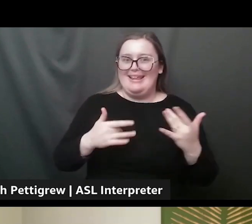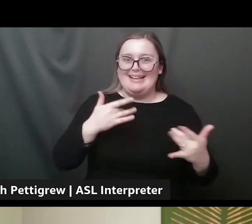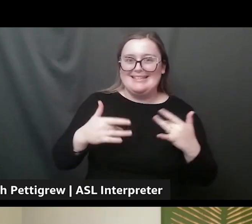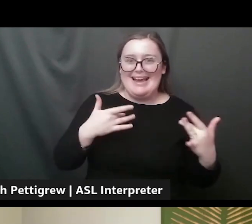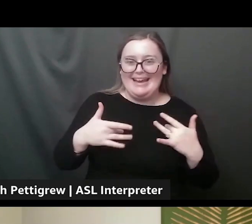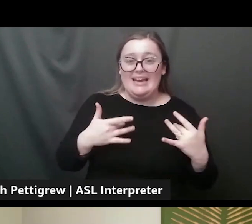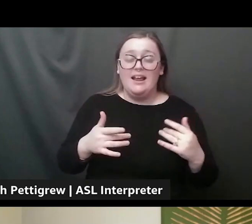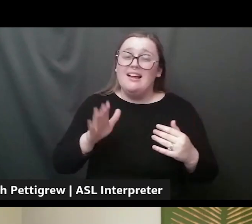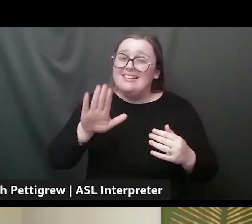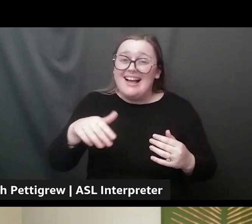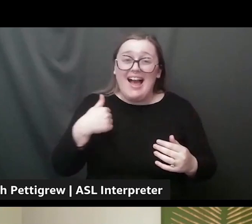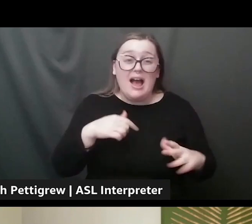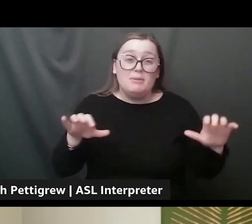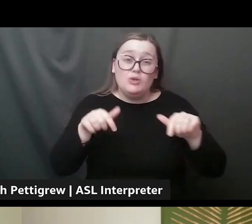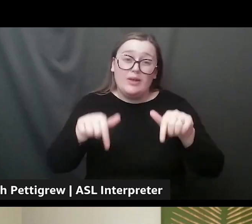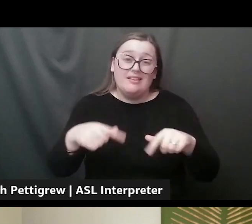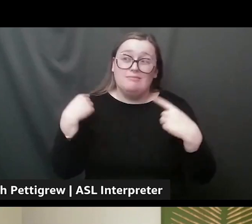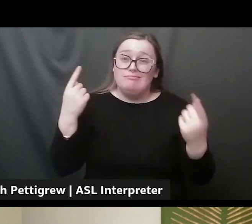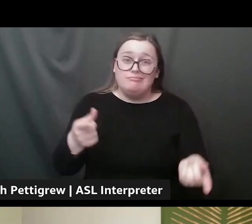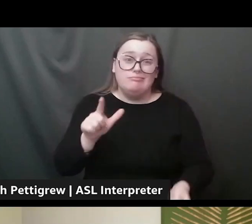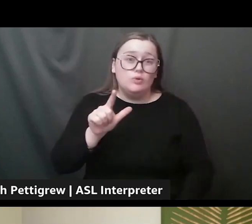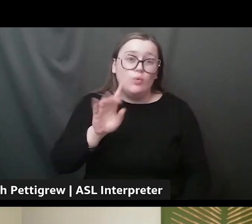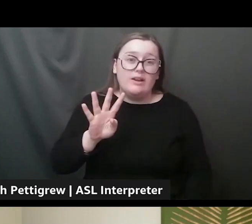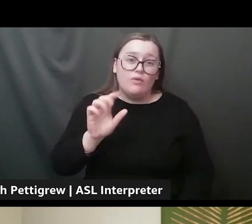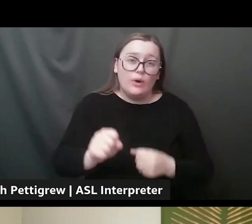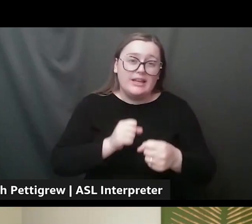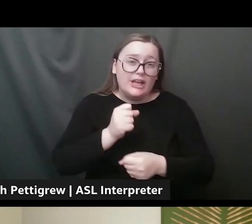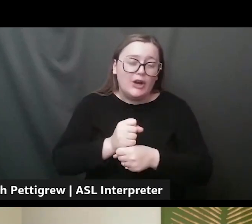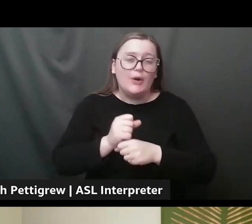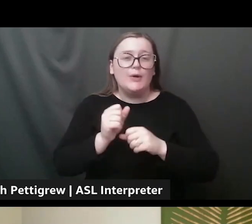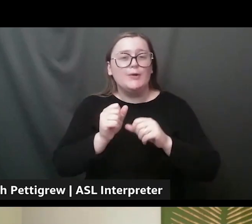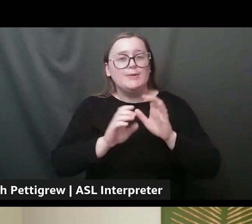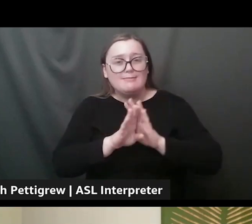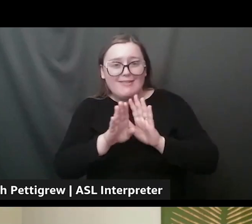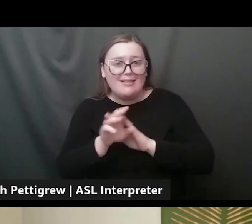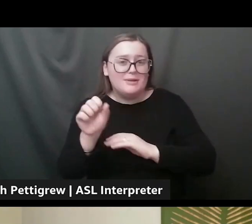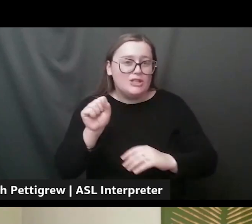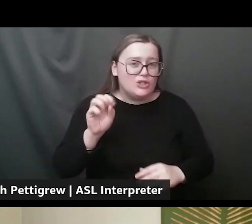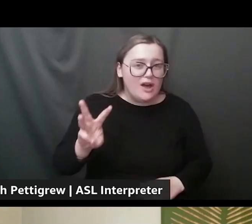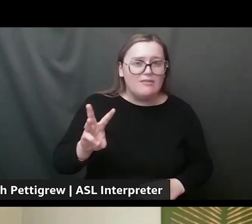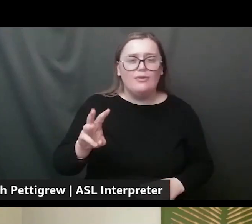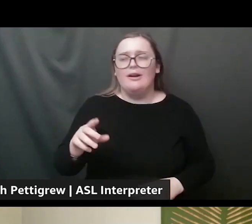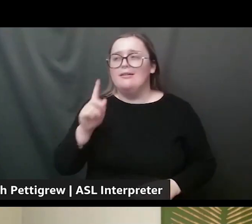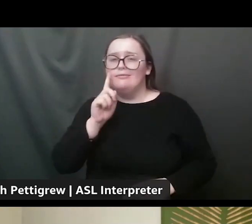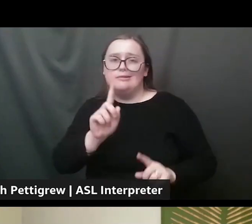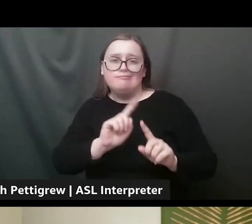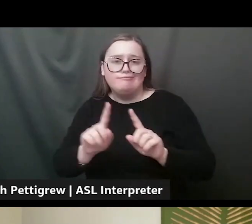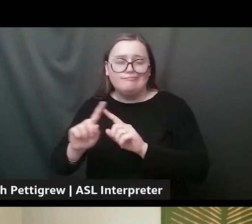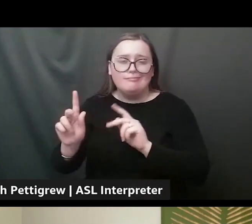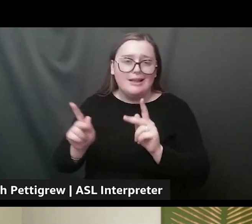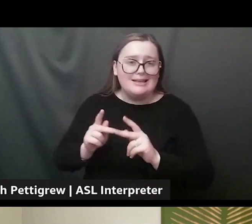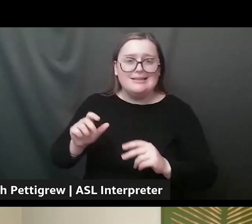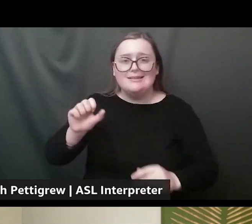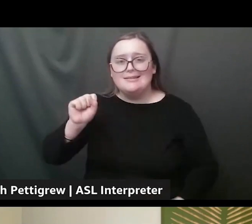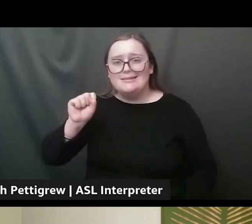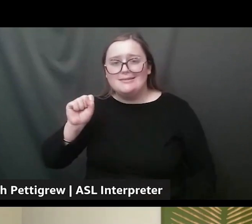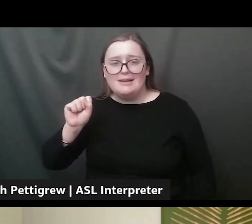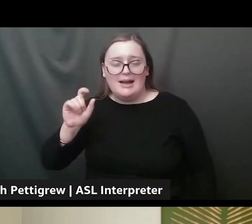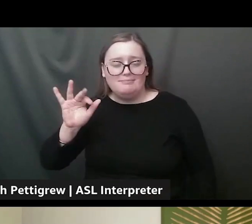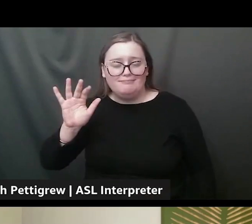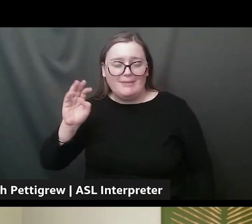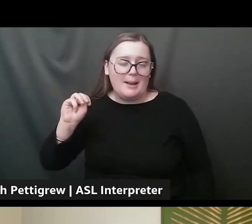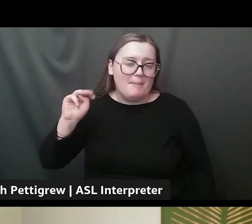doing this for 24 years, been building software professionally at, places like Microsoft and, Tableau and some startup work